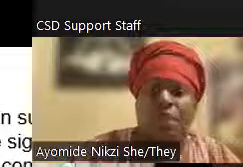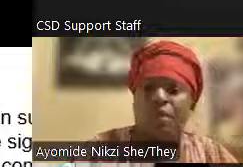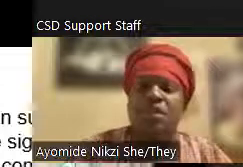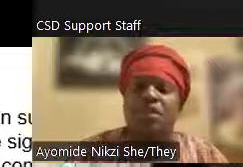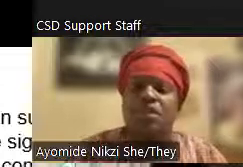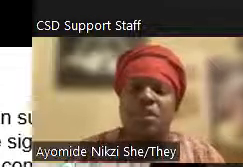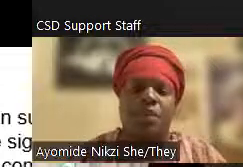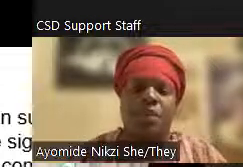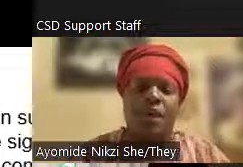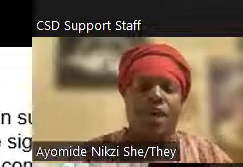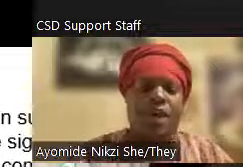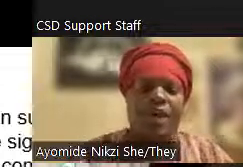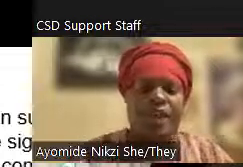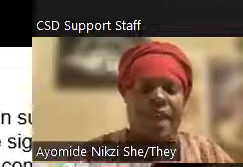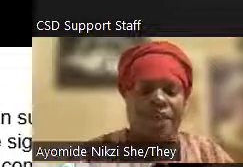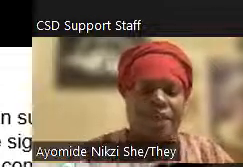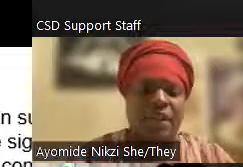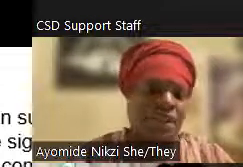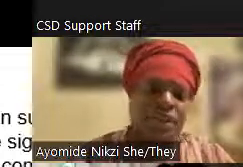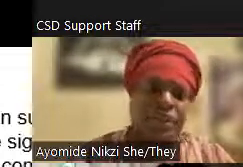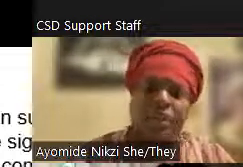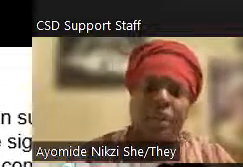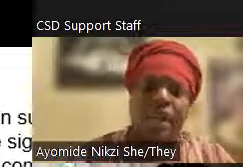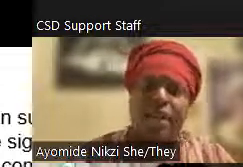CMOB, Commissioner CMOB. After,